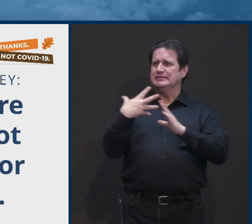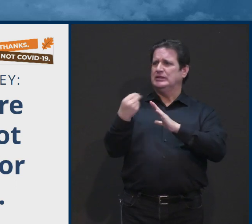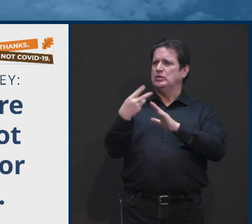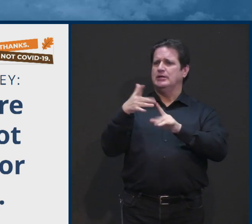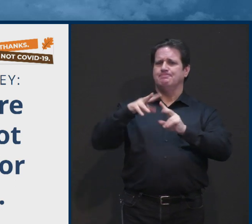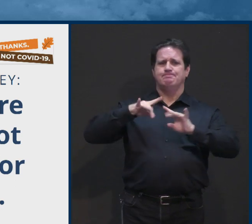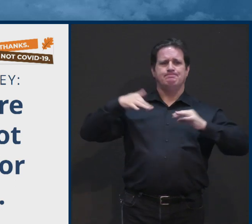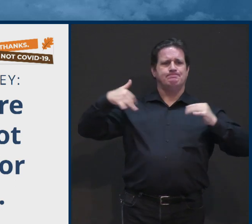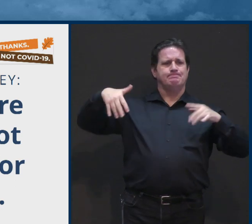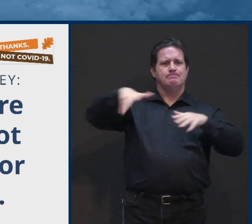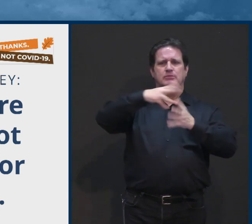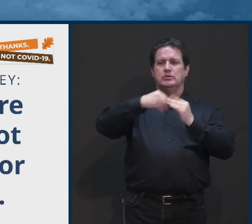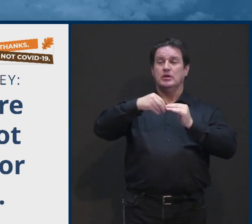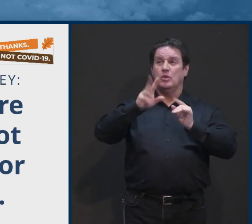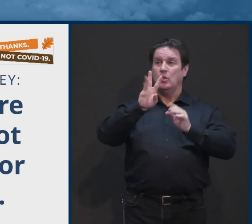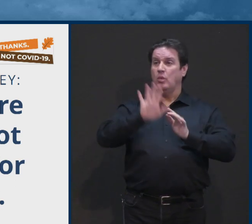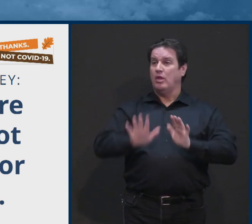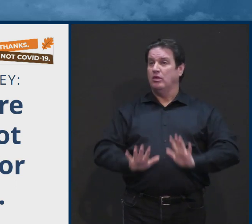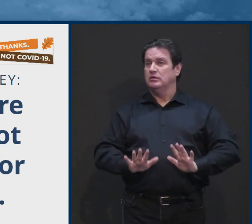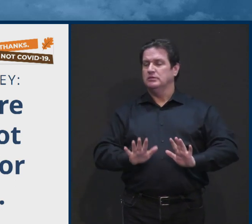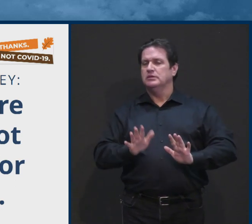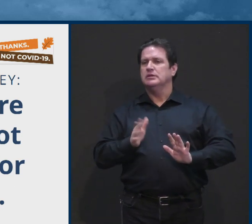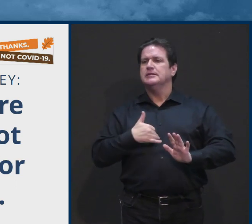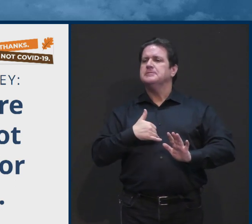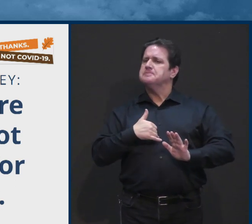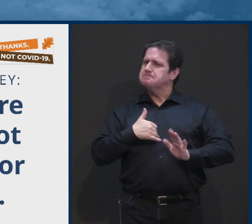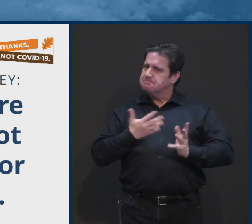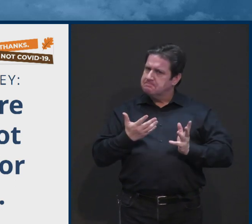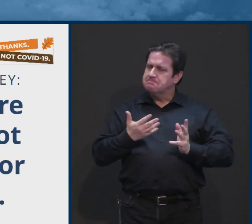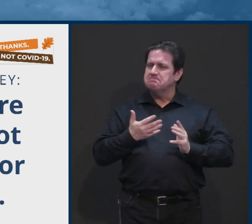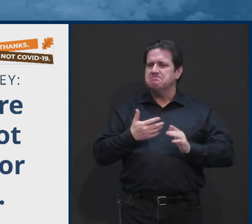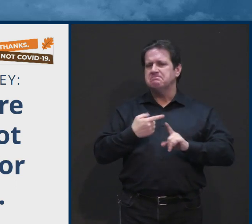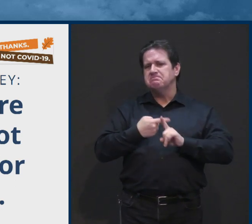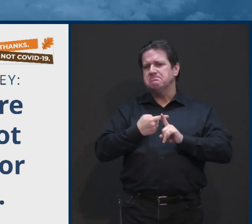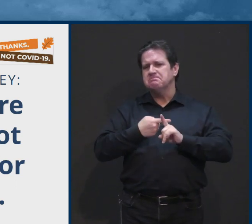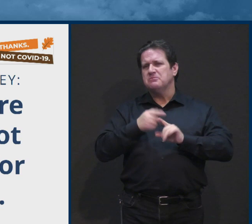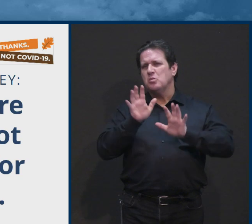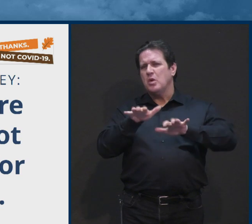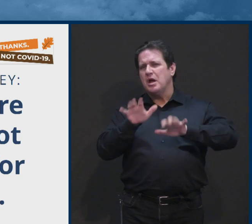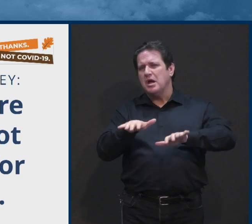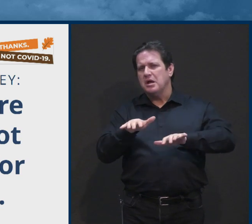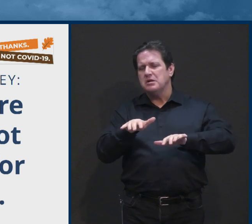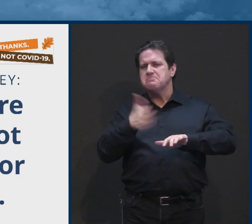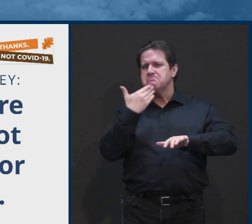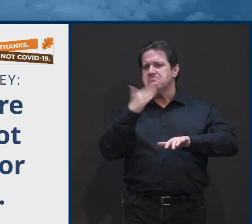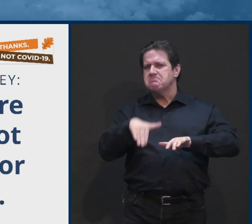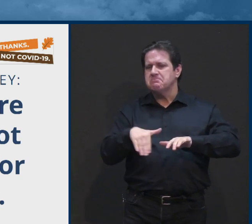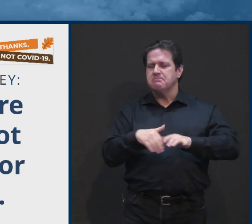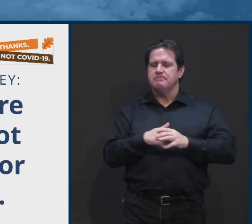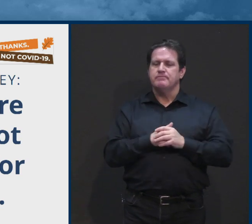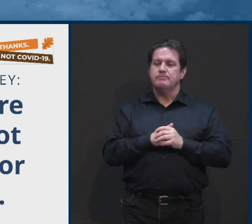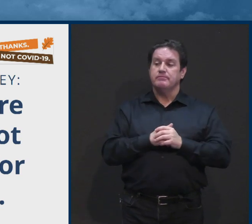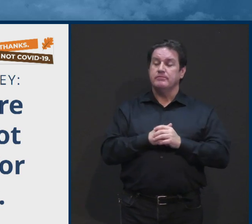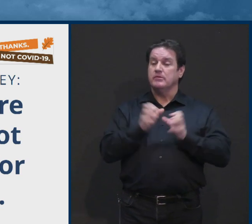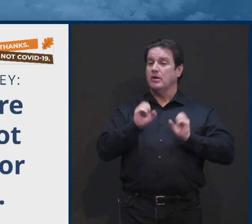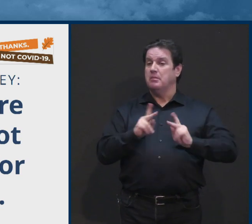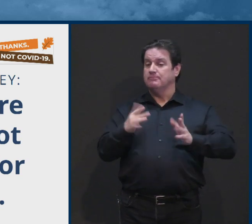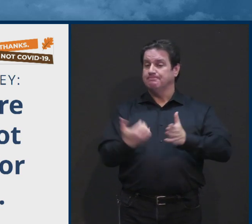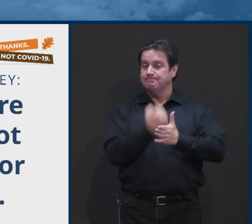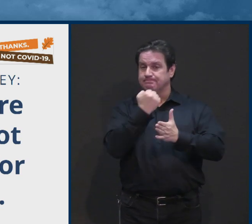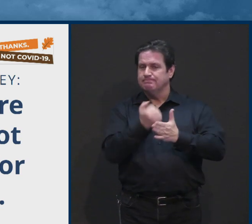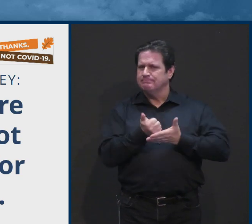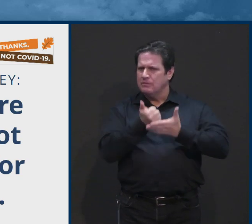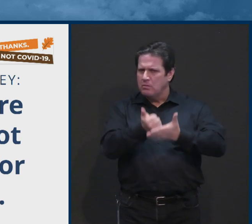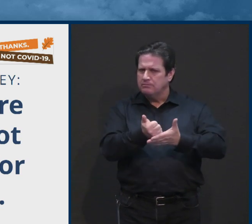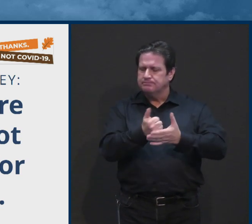looked at the weather forecast, supposed to be maybe a little rain, but not too cold. So opportunities to help.